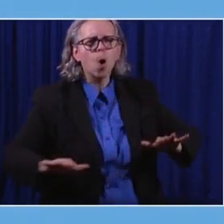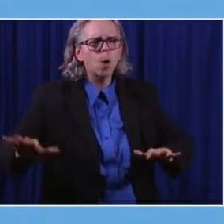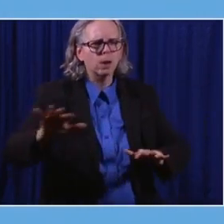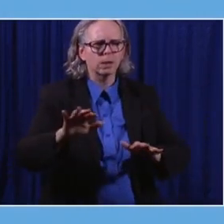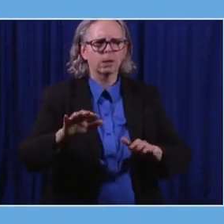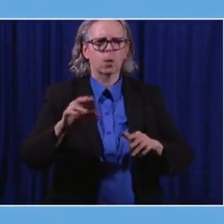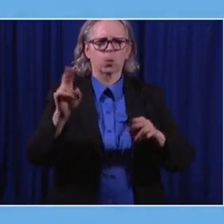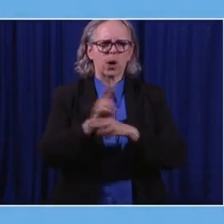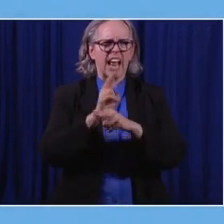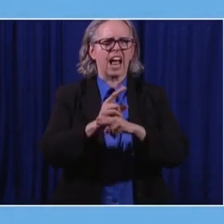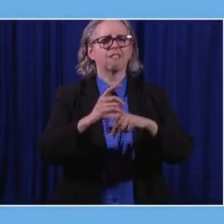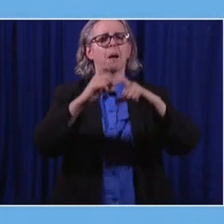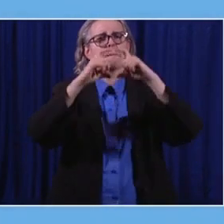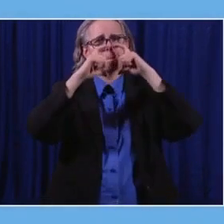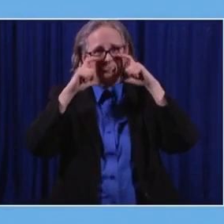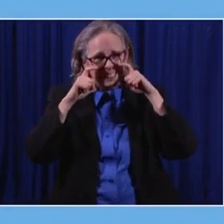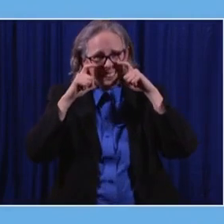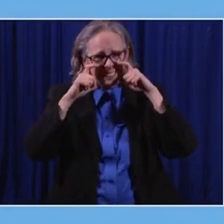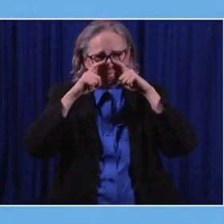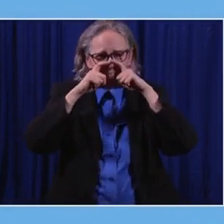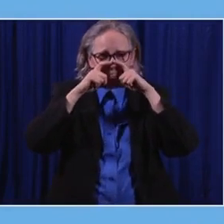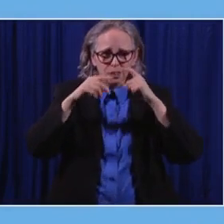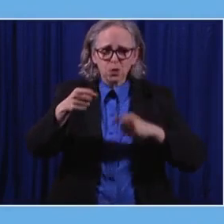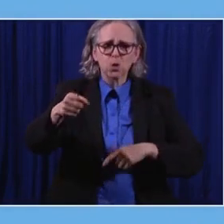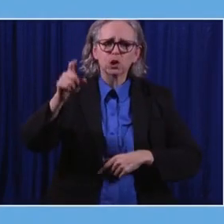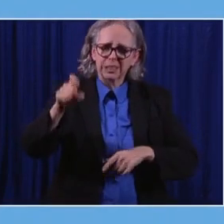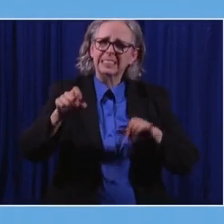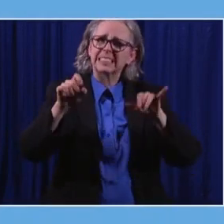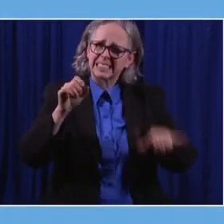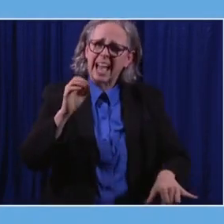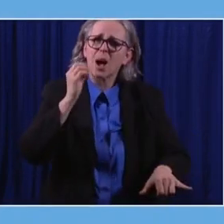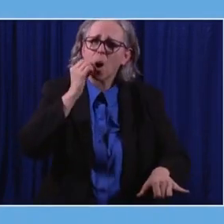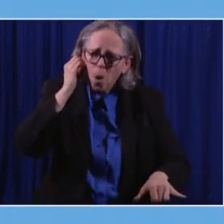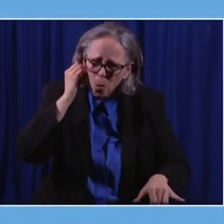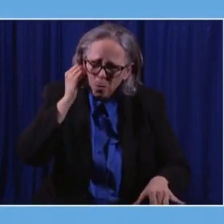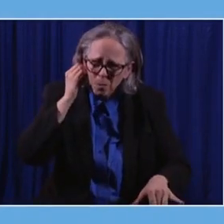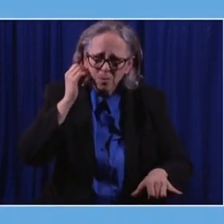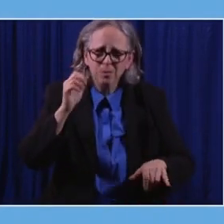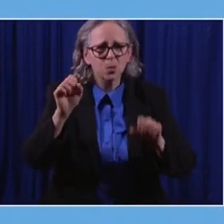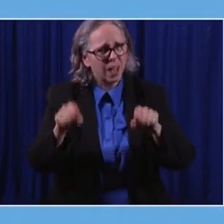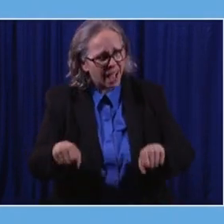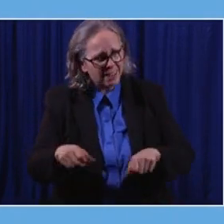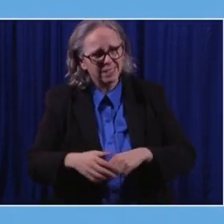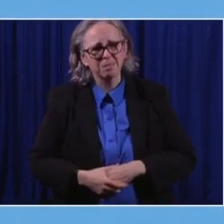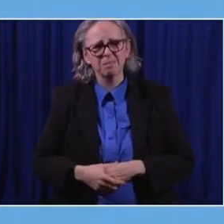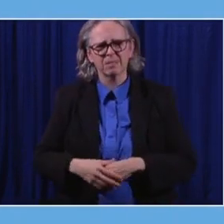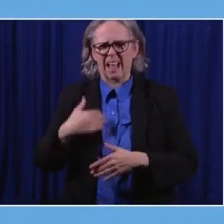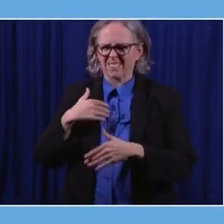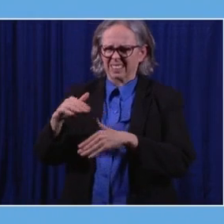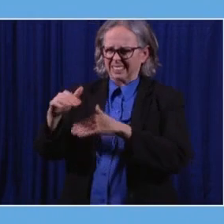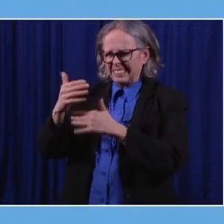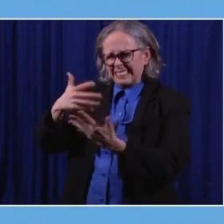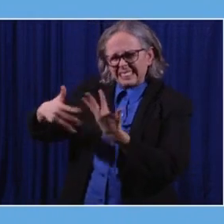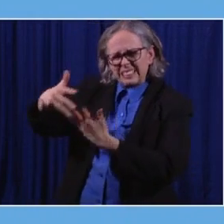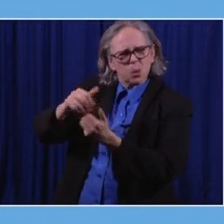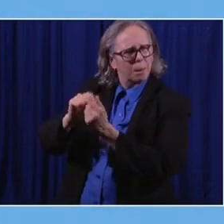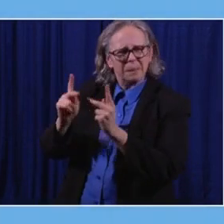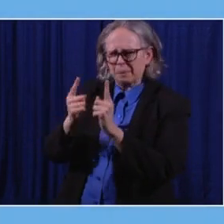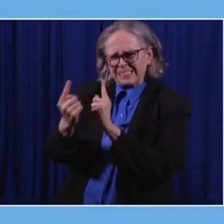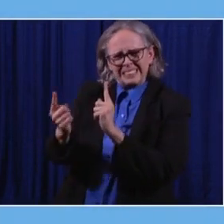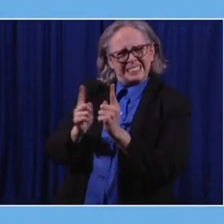your mask. You should stay home when you can. Limit your interactions and observe social